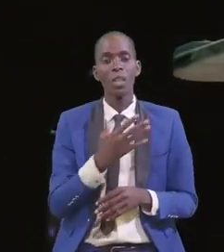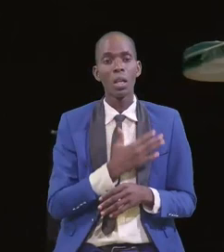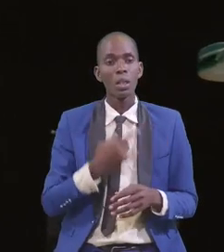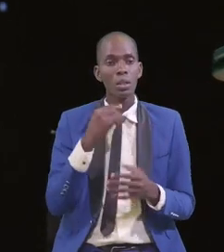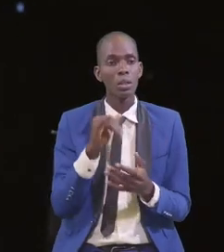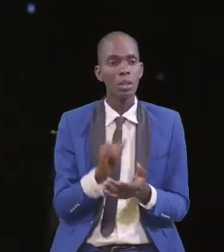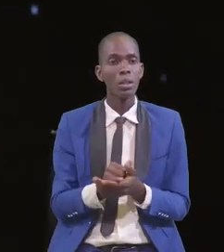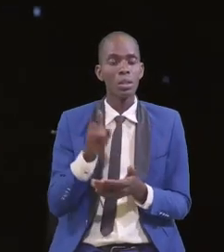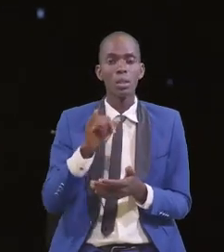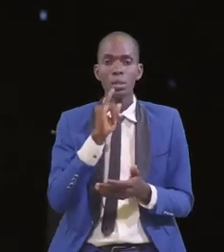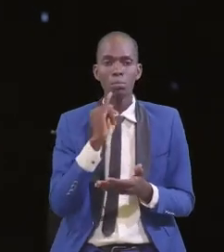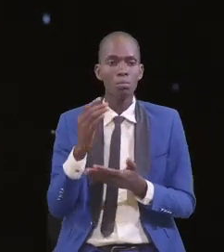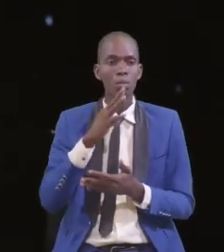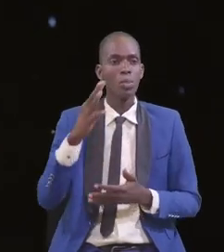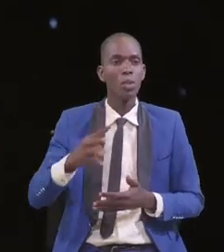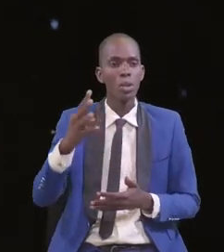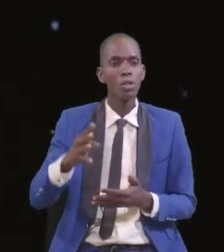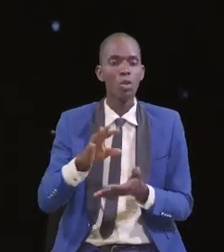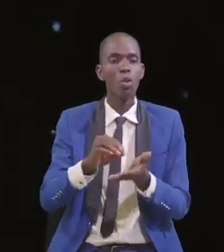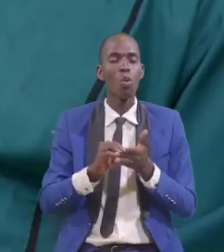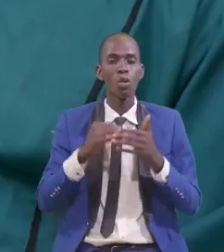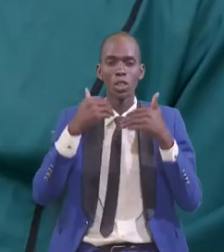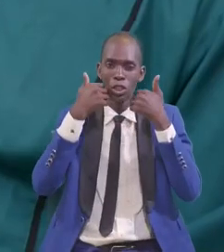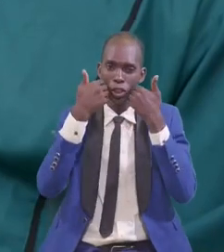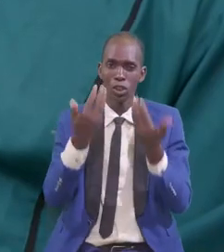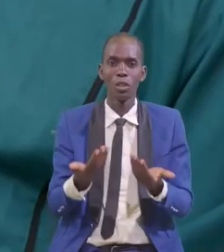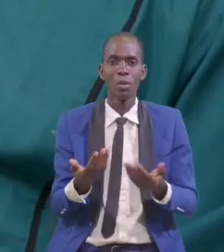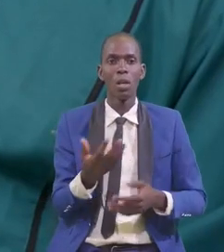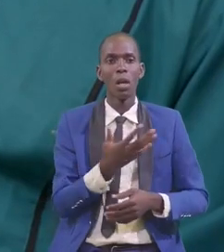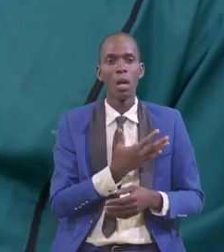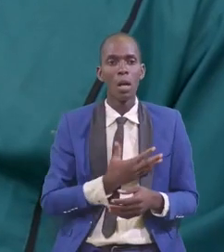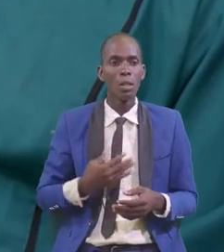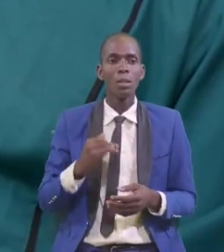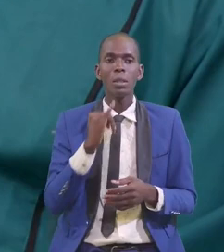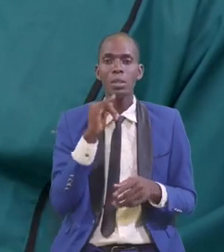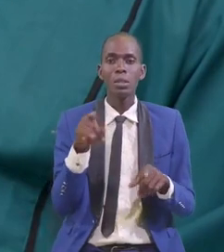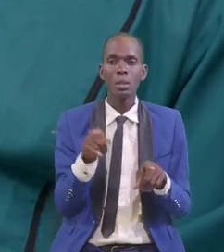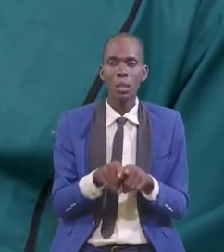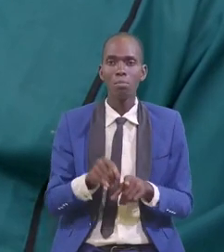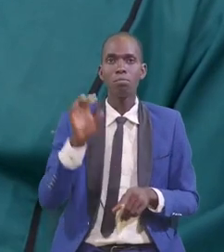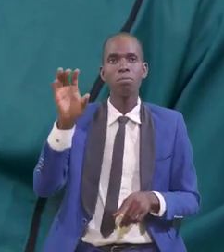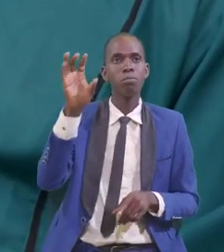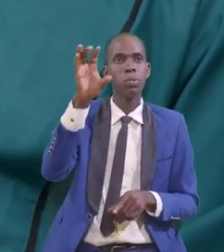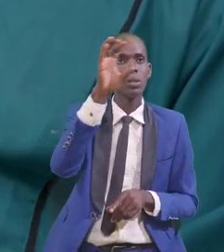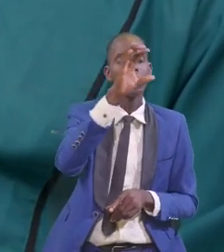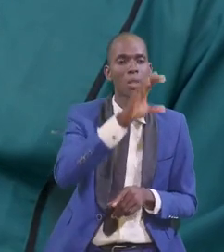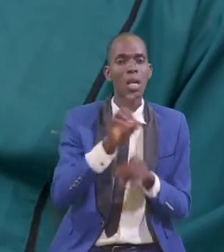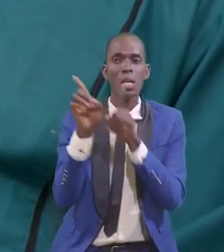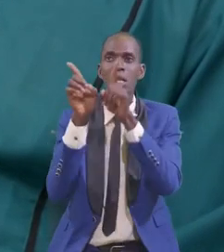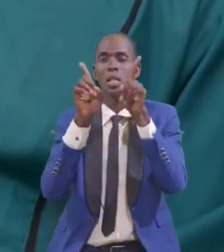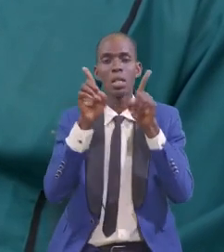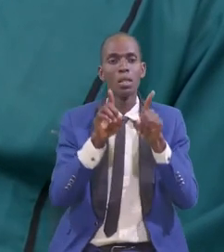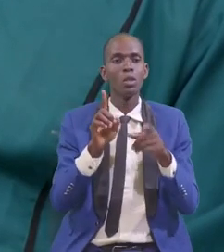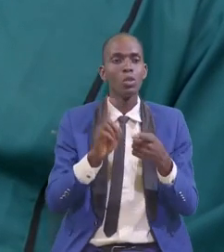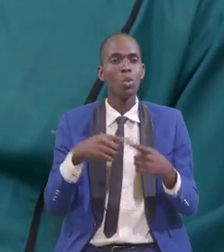he's foaming out his own shame, and he's like wandering star to whom